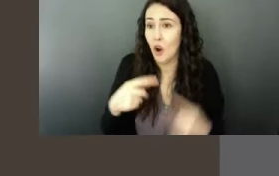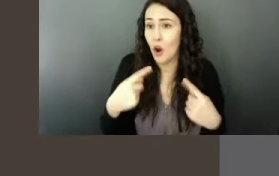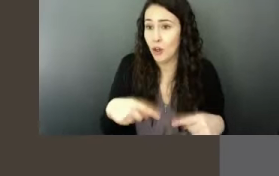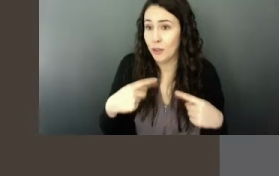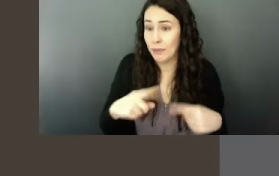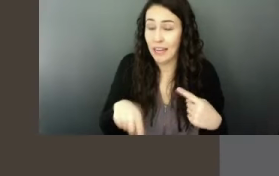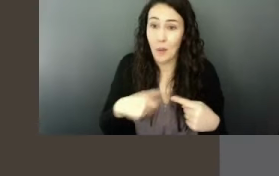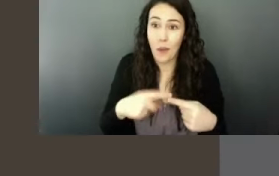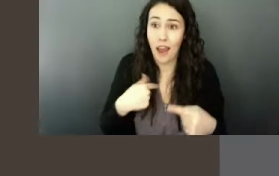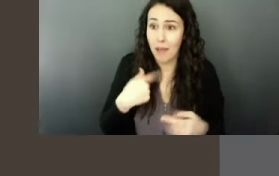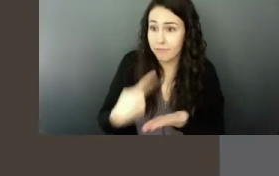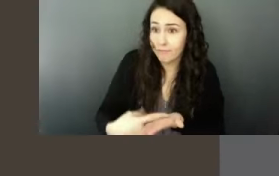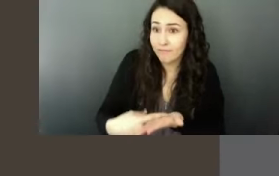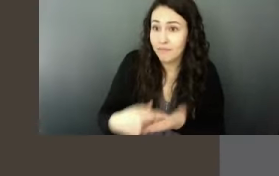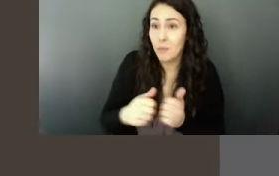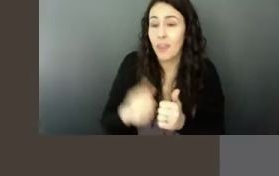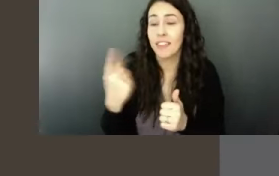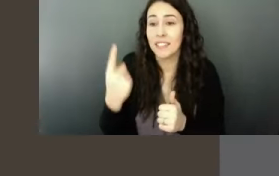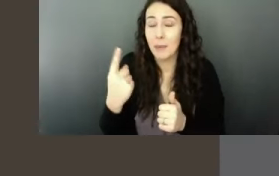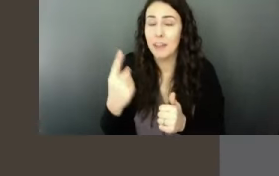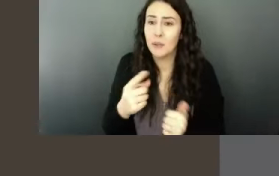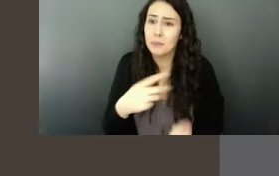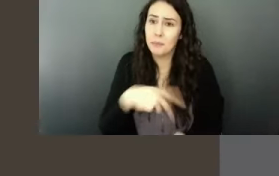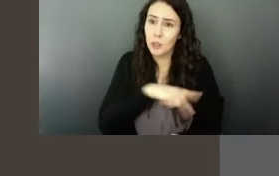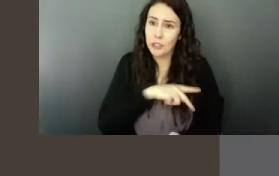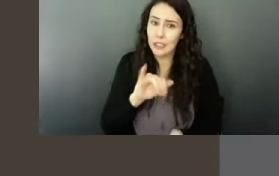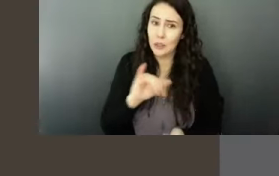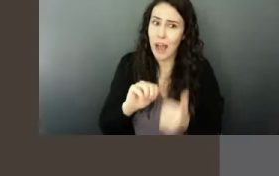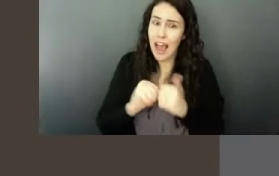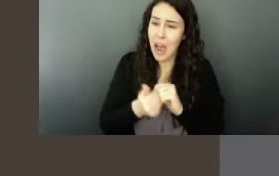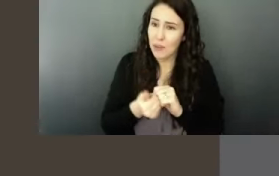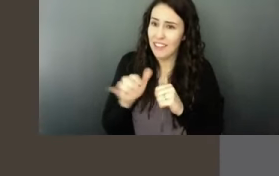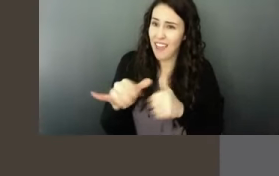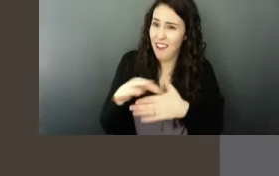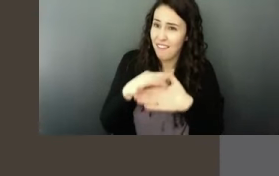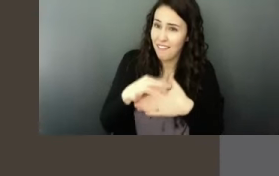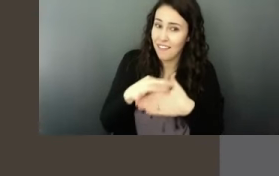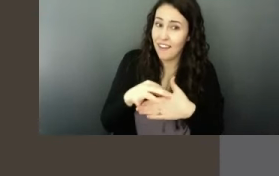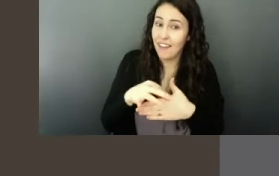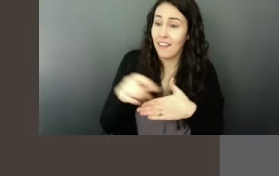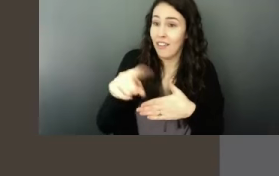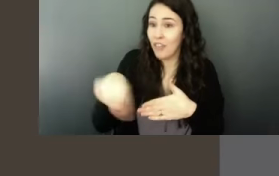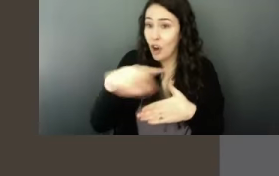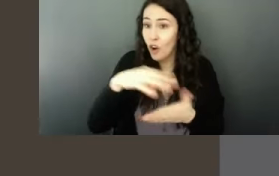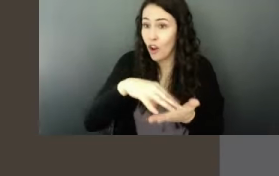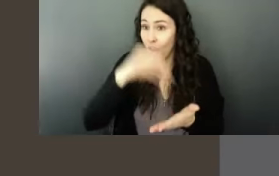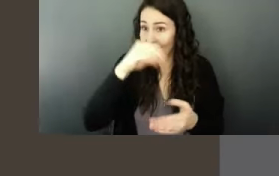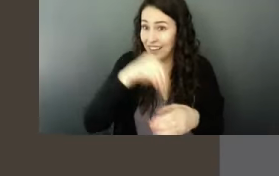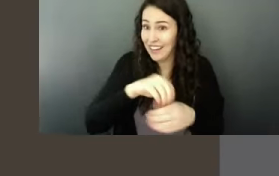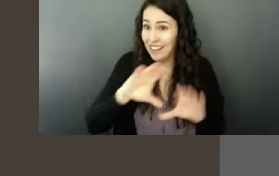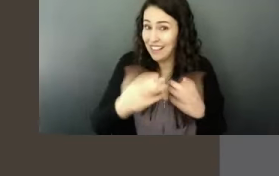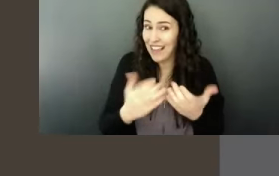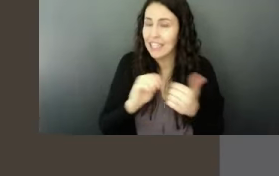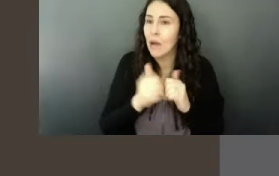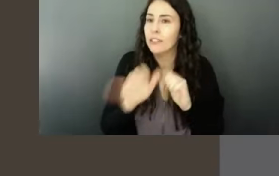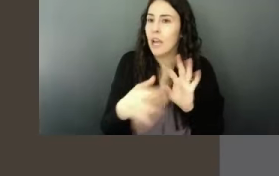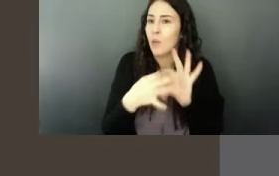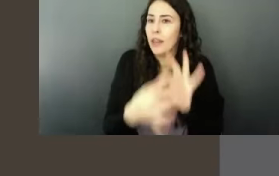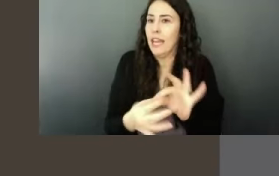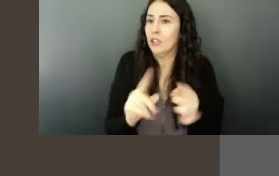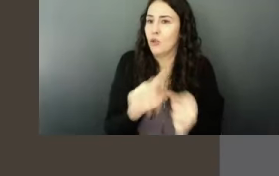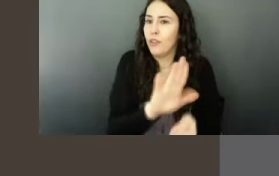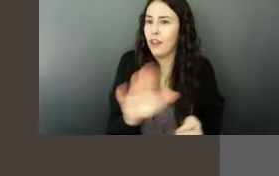with somebody. So even personally, how does the material that they're learning in the class relate to their lives? So students are